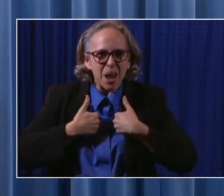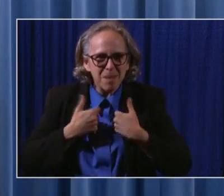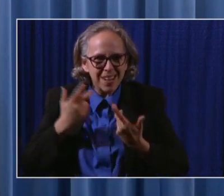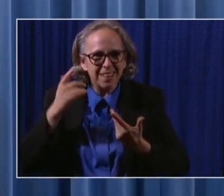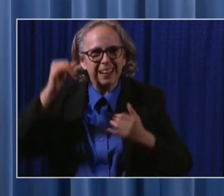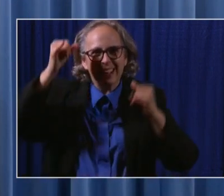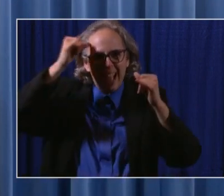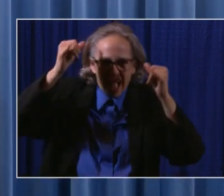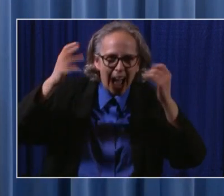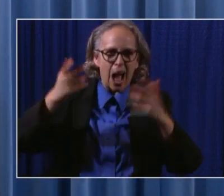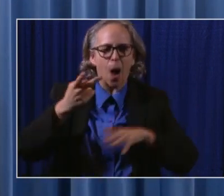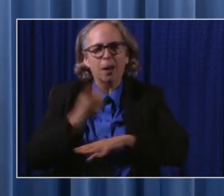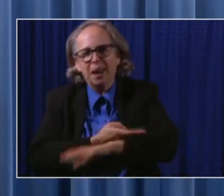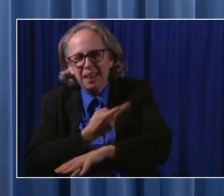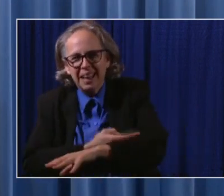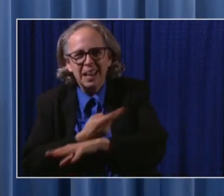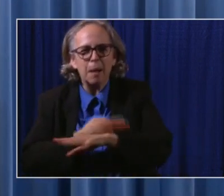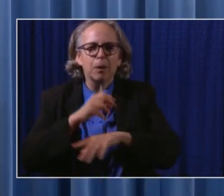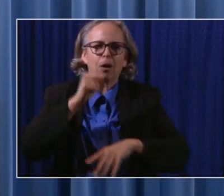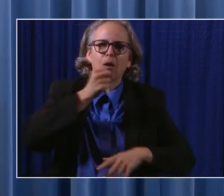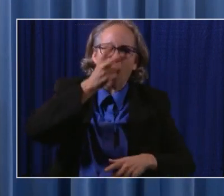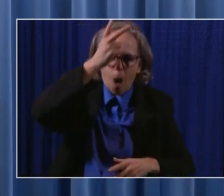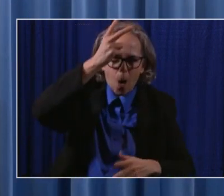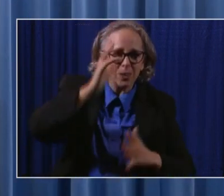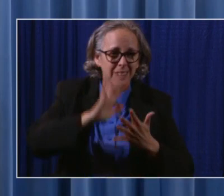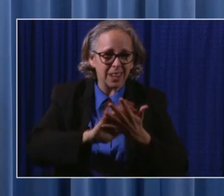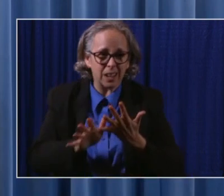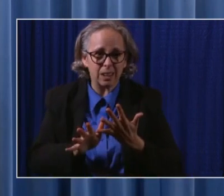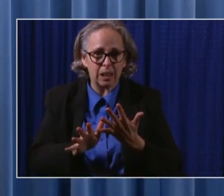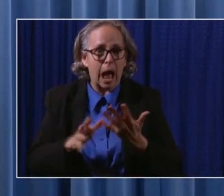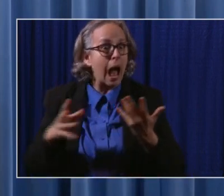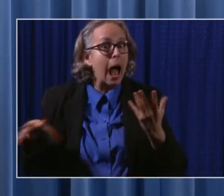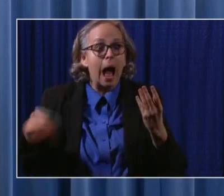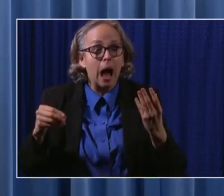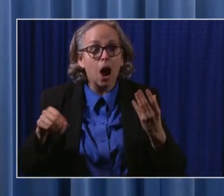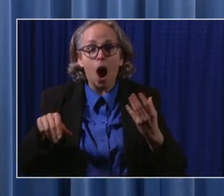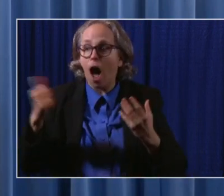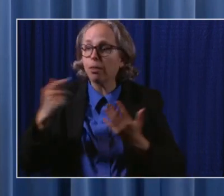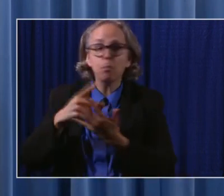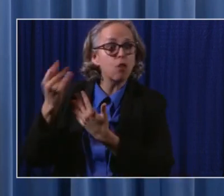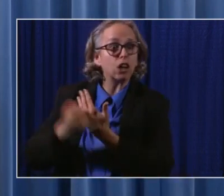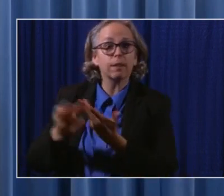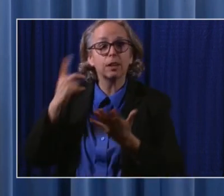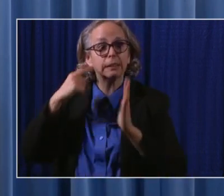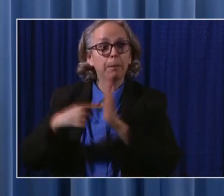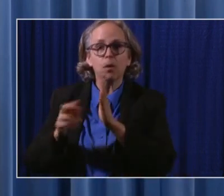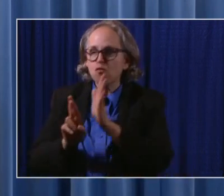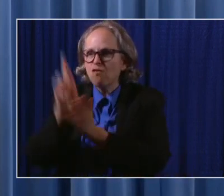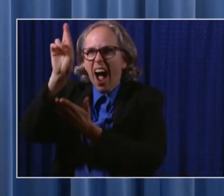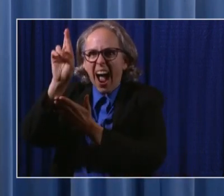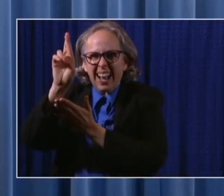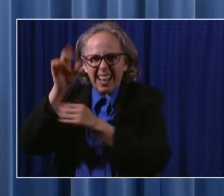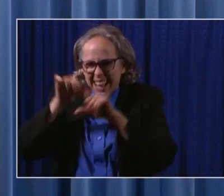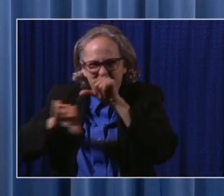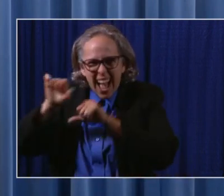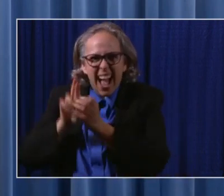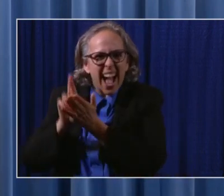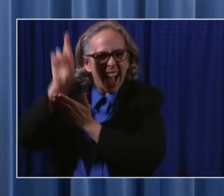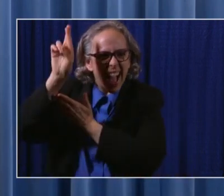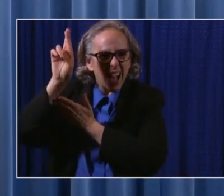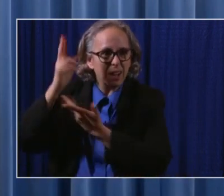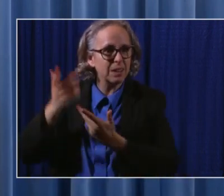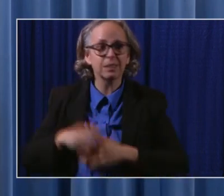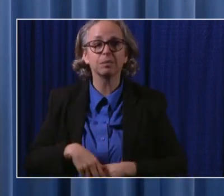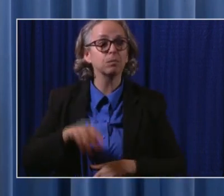but also those who might take in a project in rockets, a project in welding. Fran